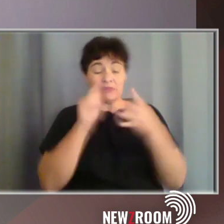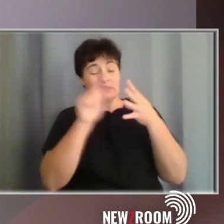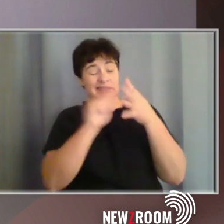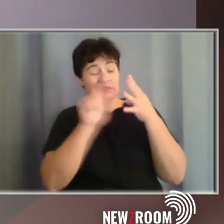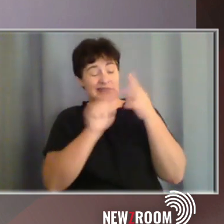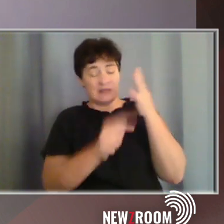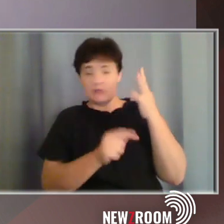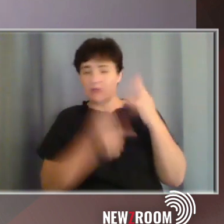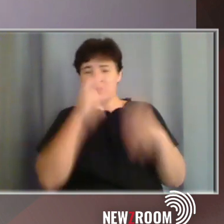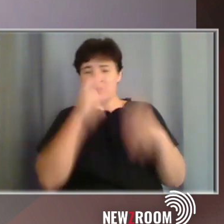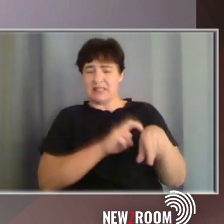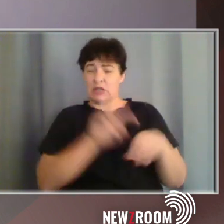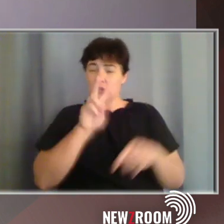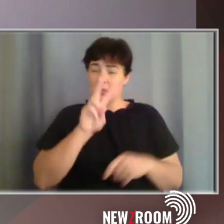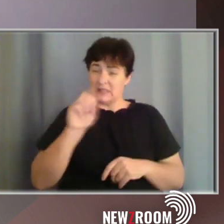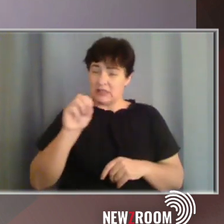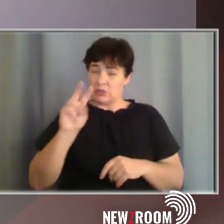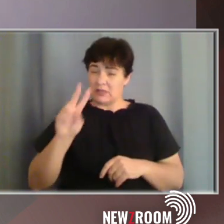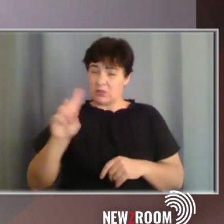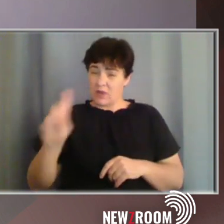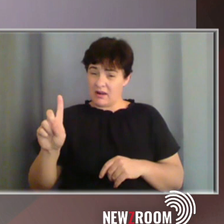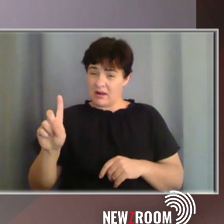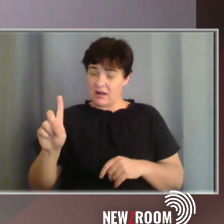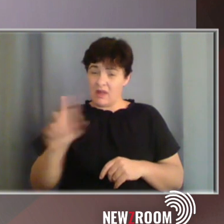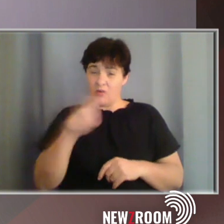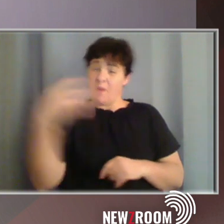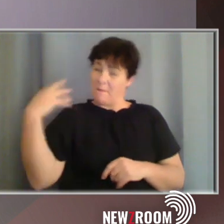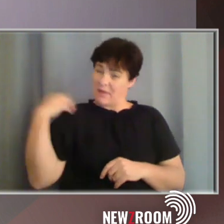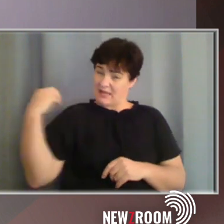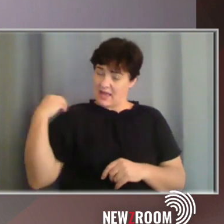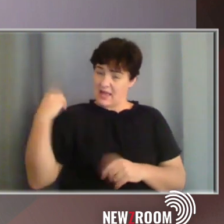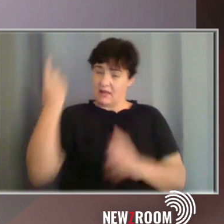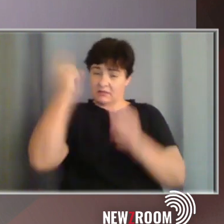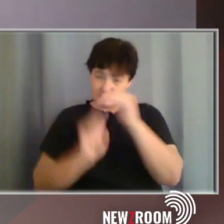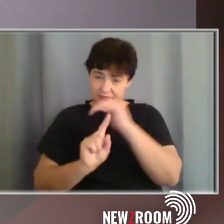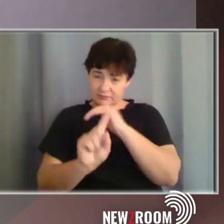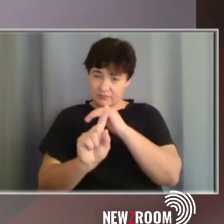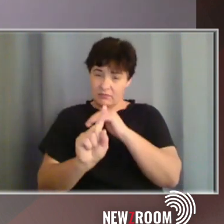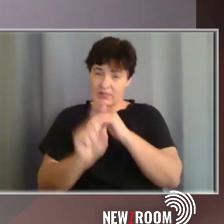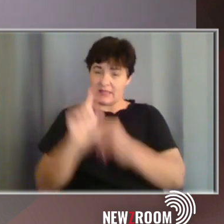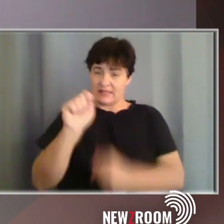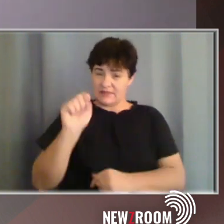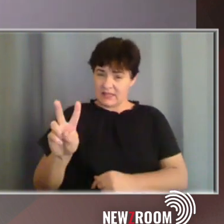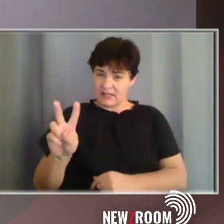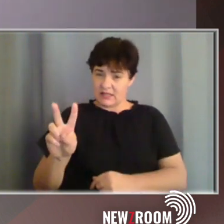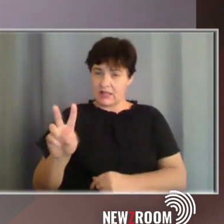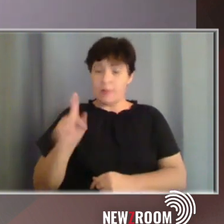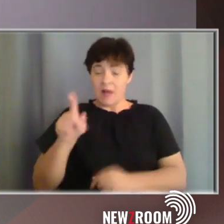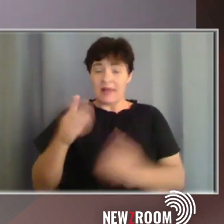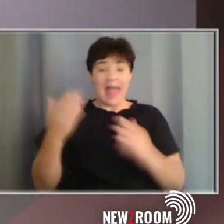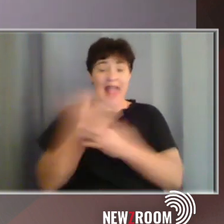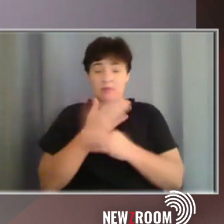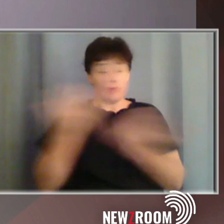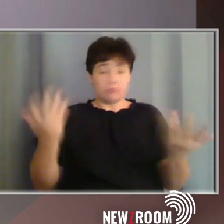In 2021, if you are a minister and you go on air without you being accessible,